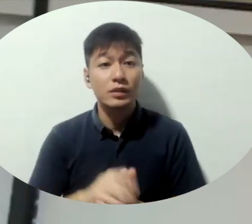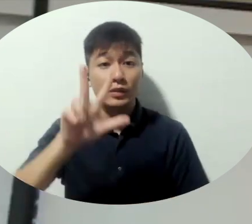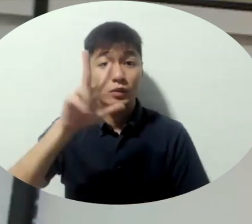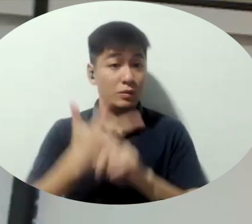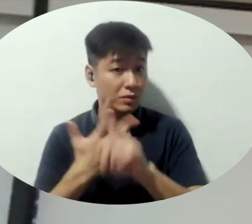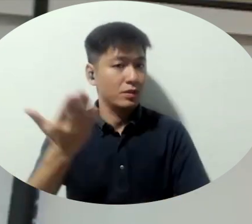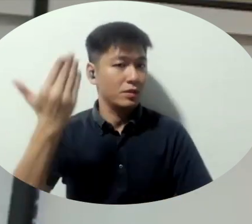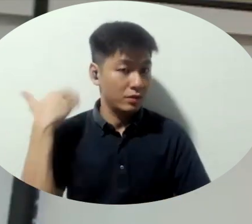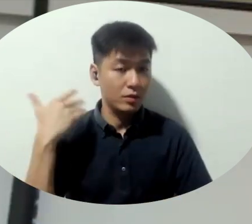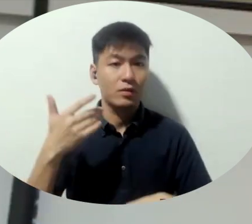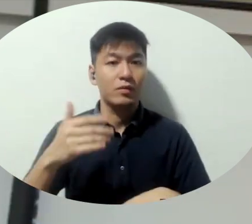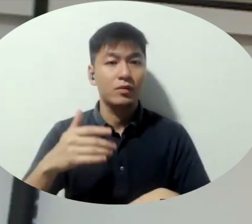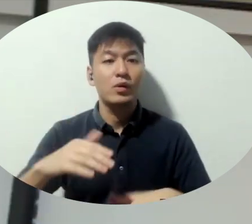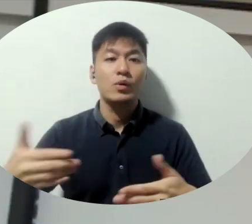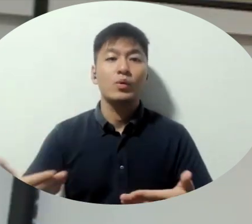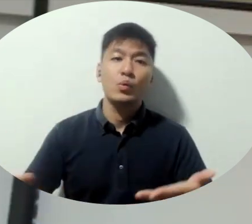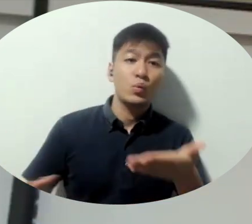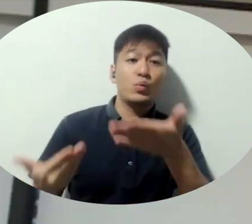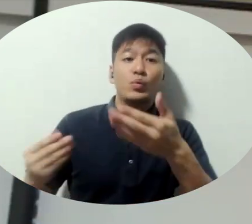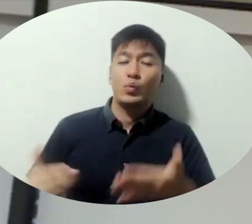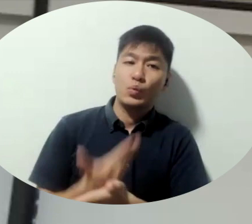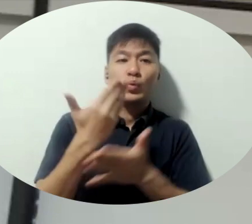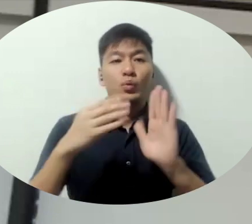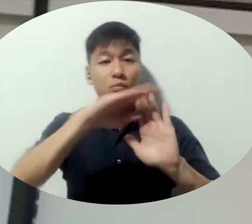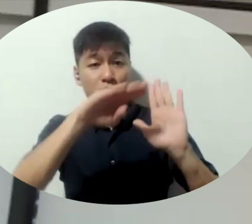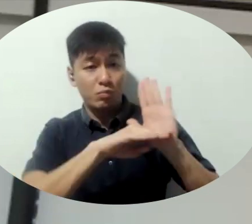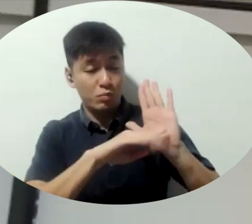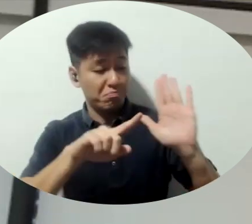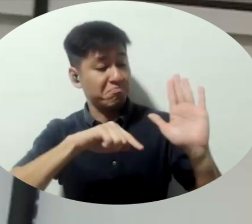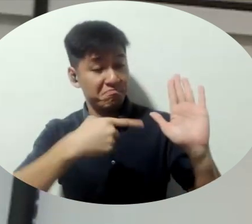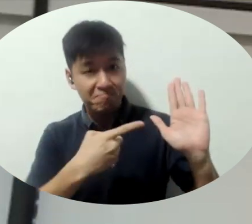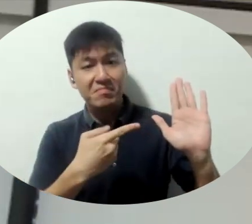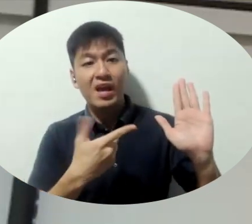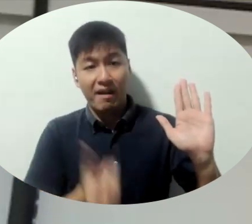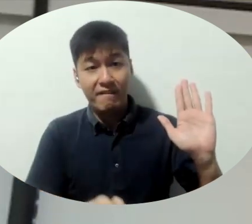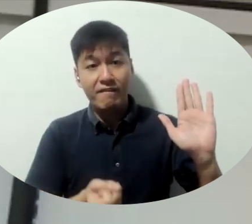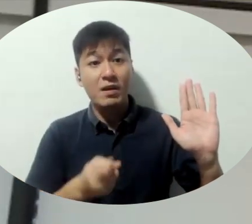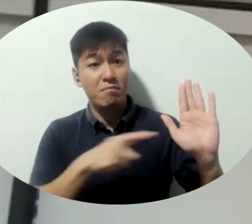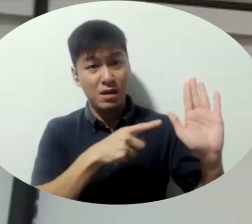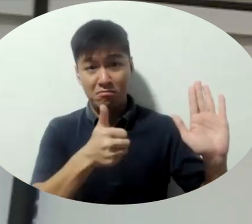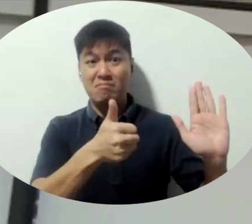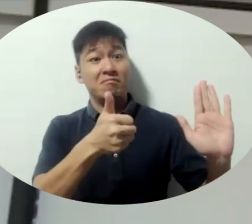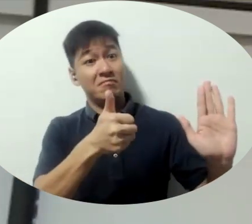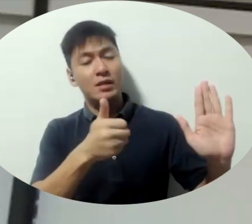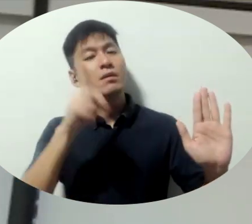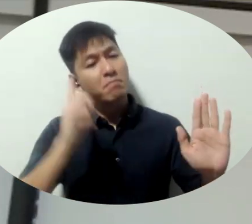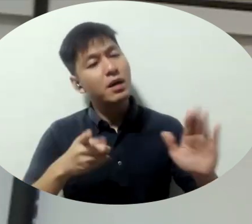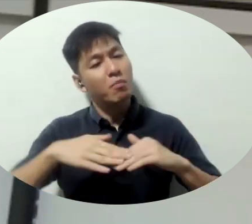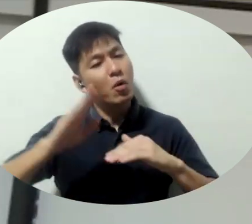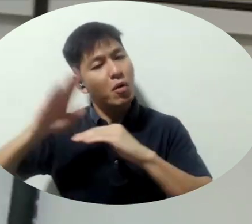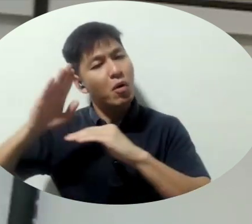new program. Do I believe that it's enough? No, there are still, we're a